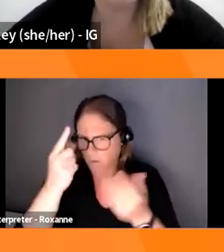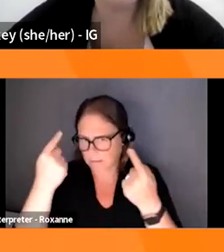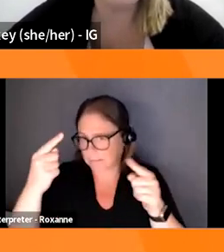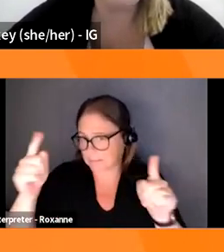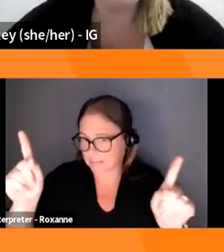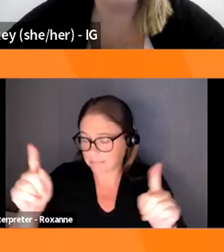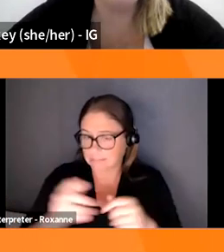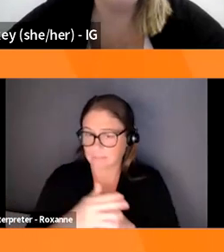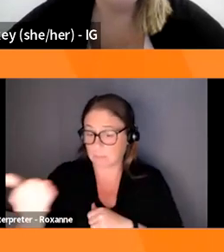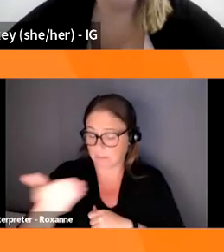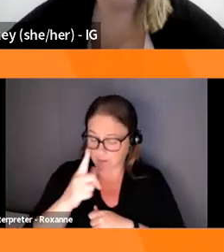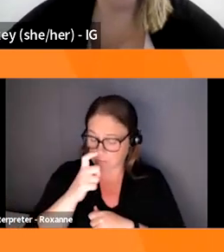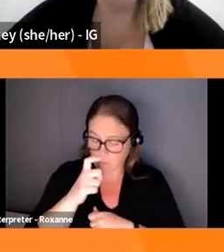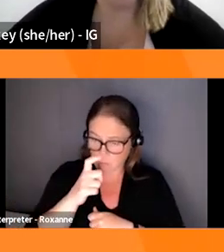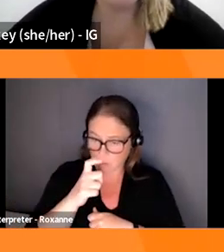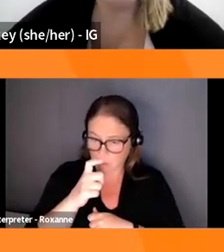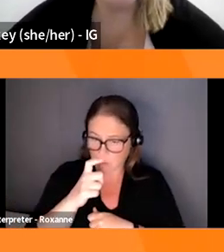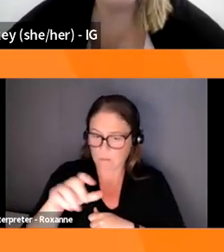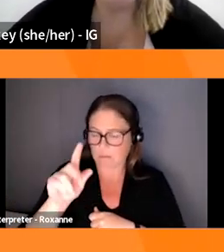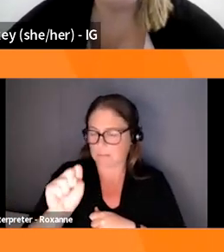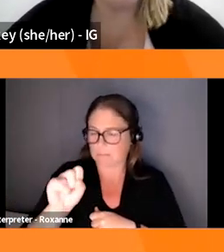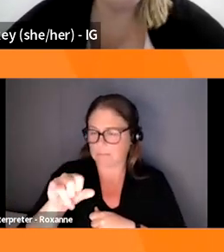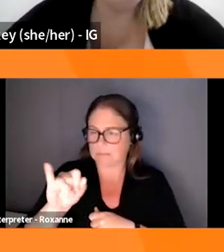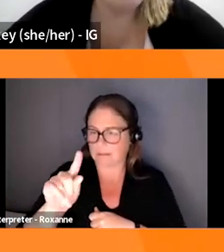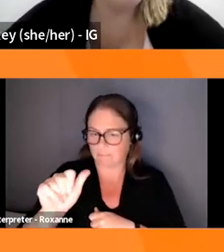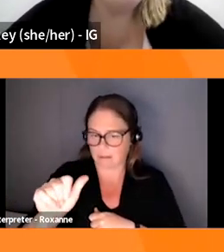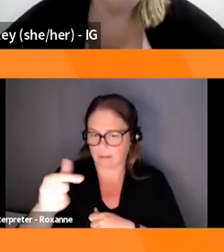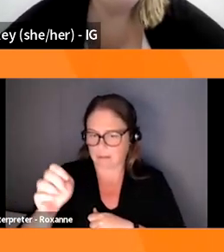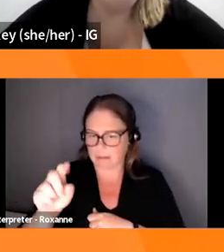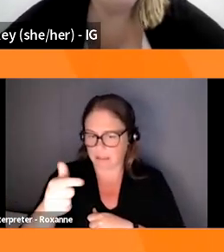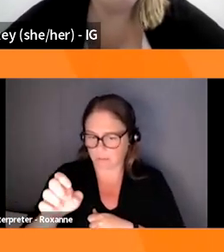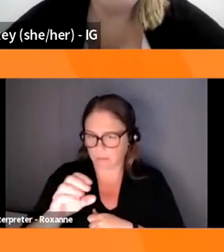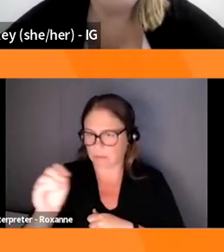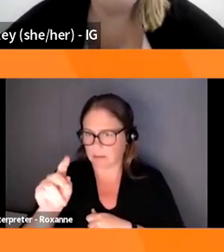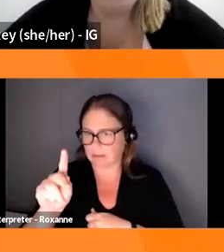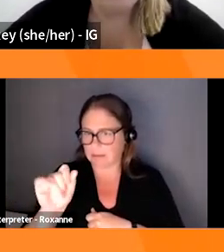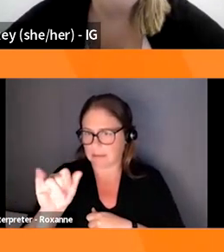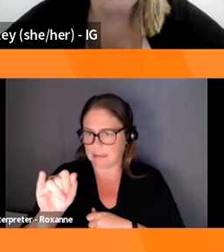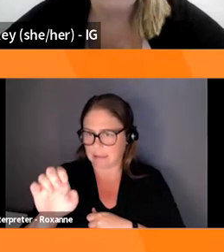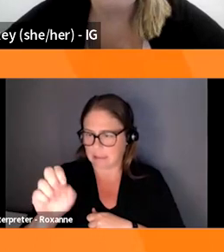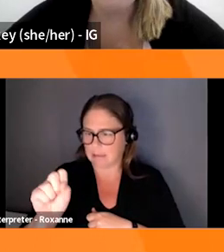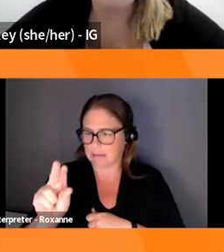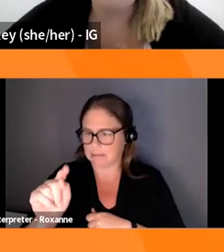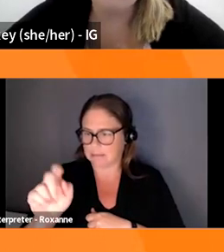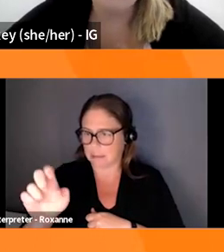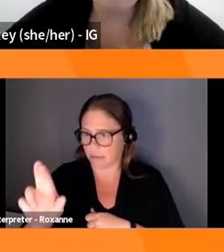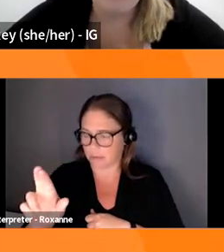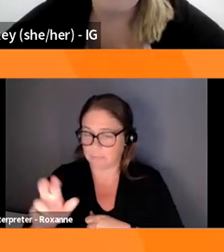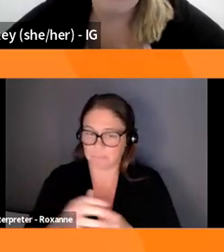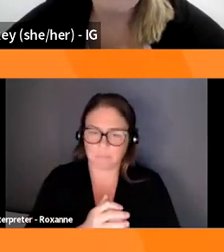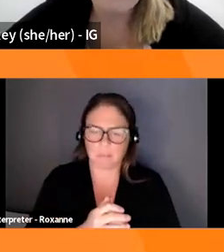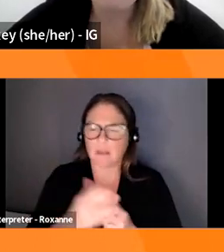us here today. In case some of you are new to Innovation Guelph, just a really